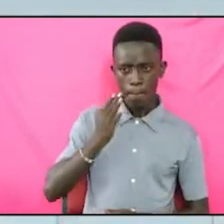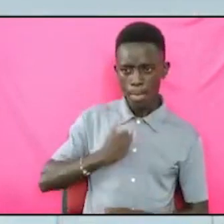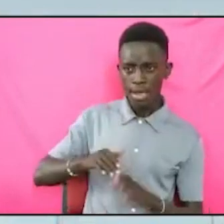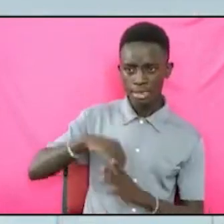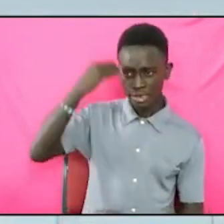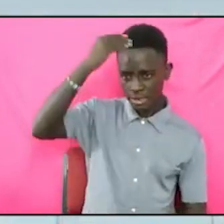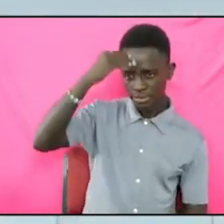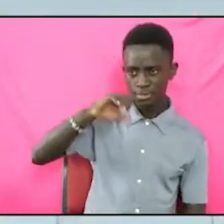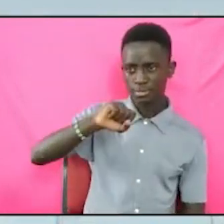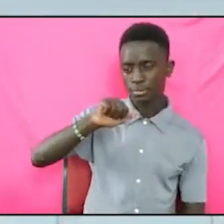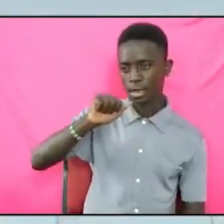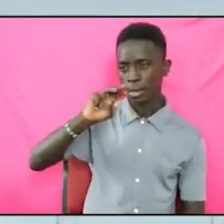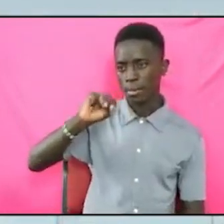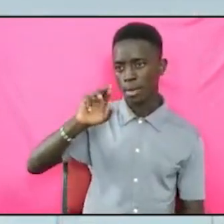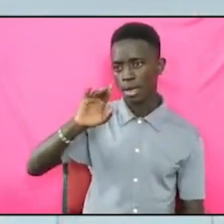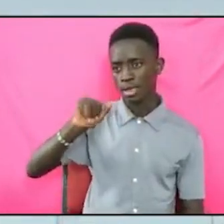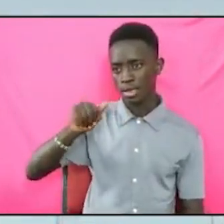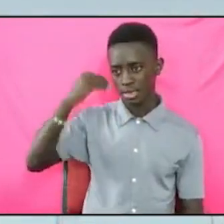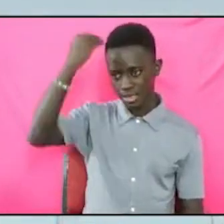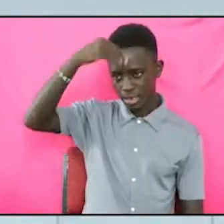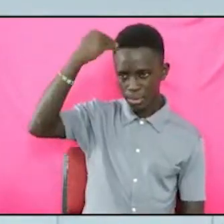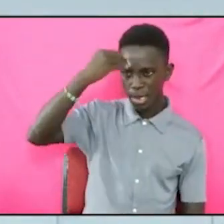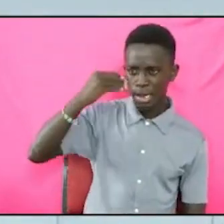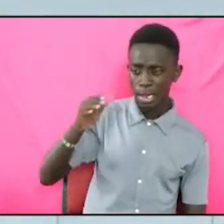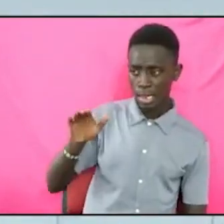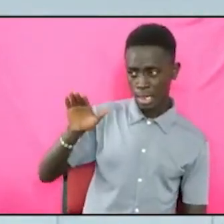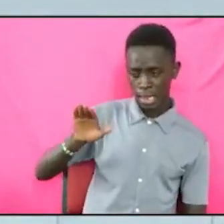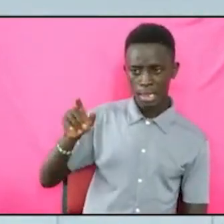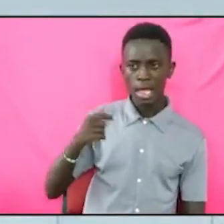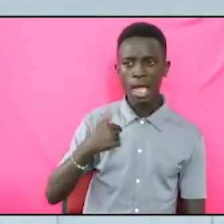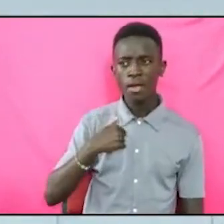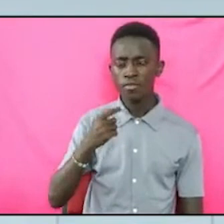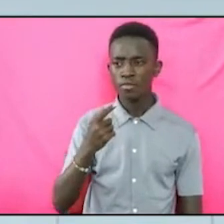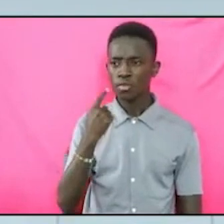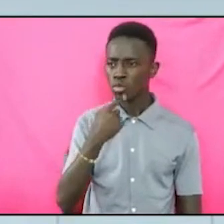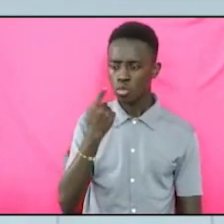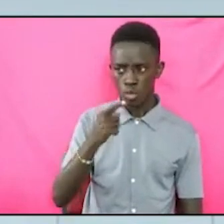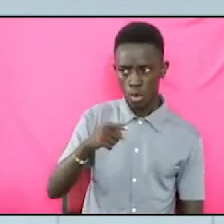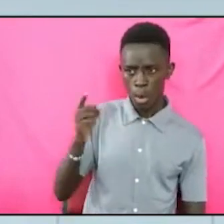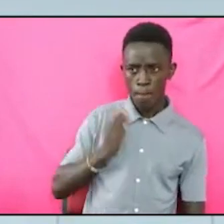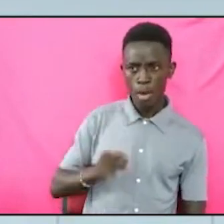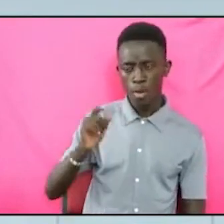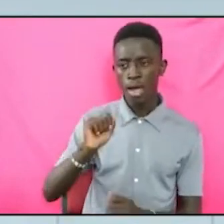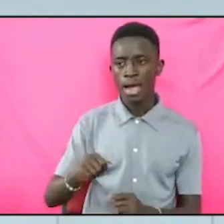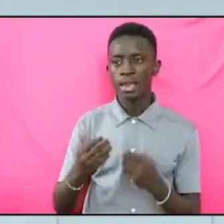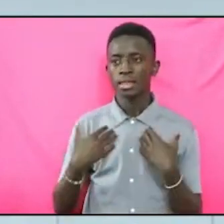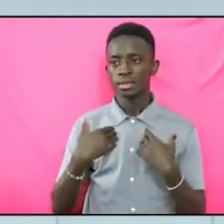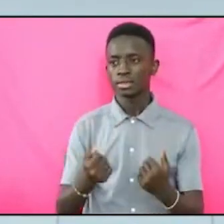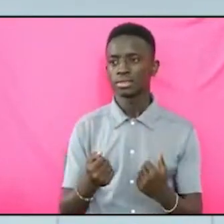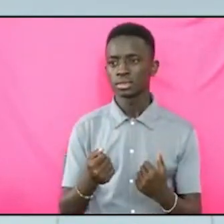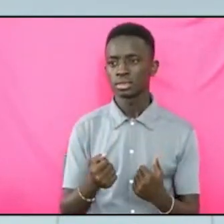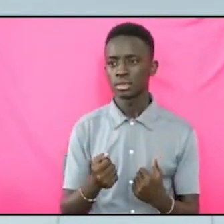the military army commander. He's an army commander. So he has to report to his boss. And he